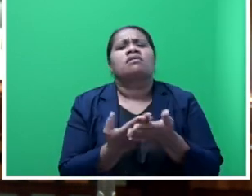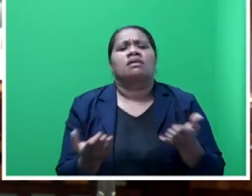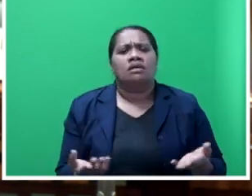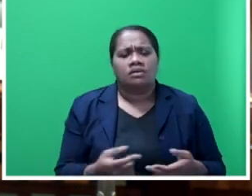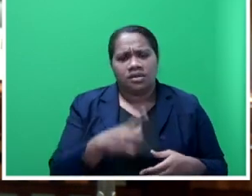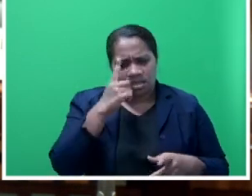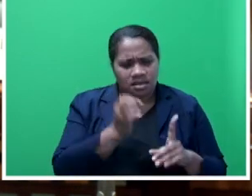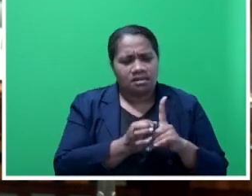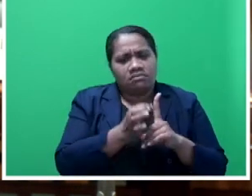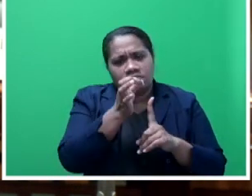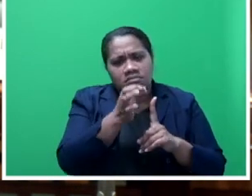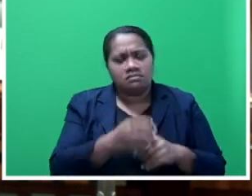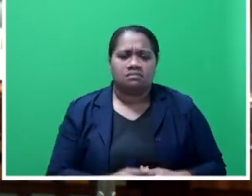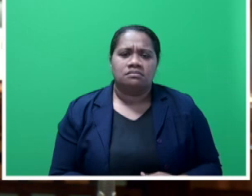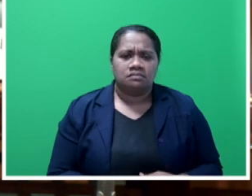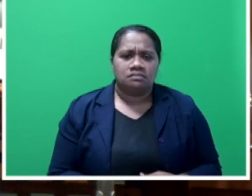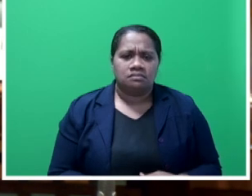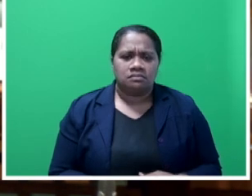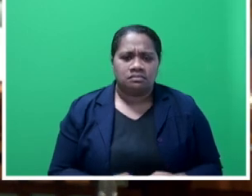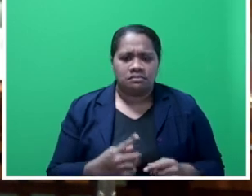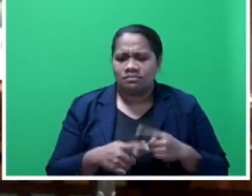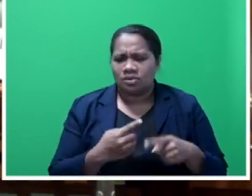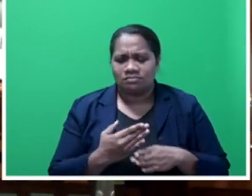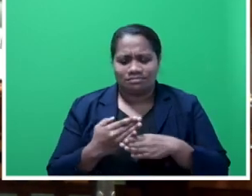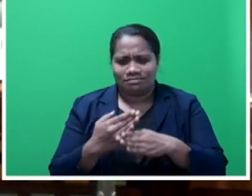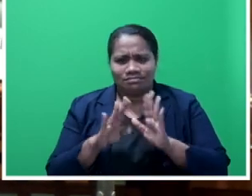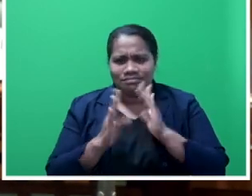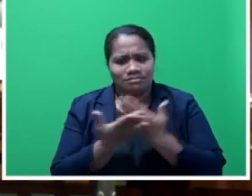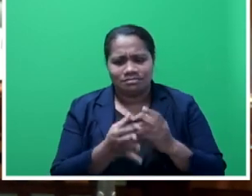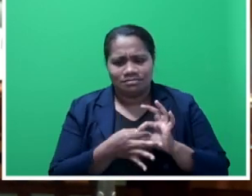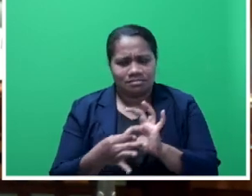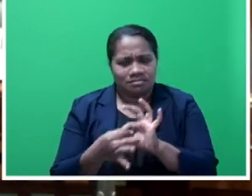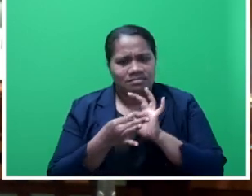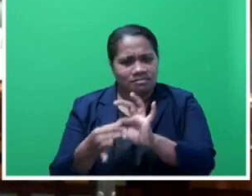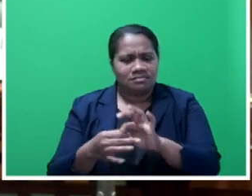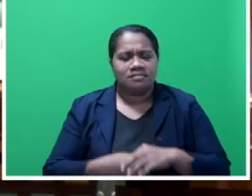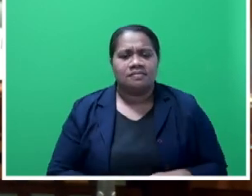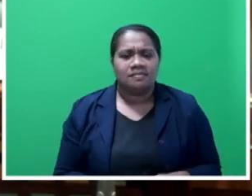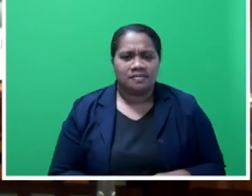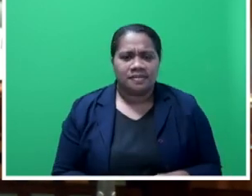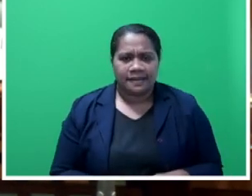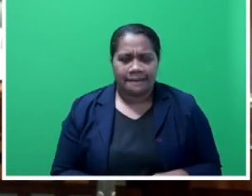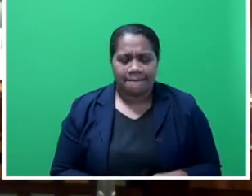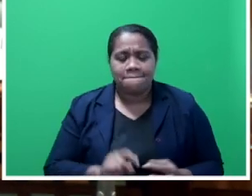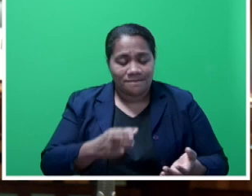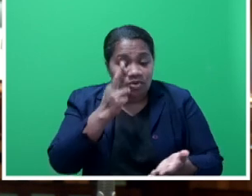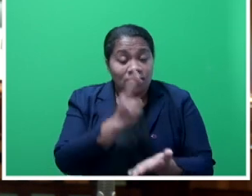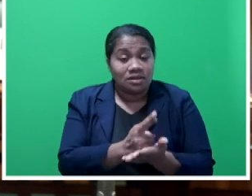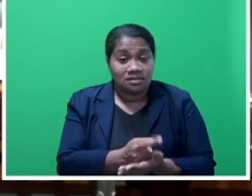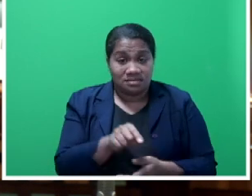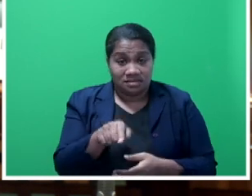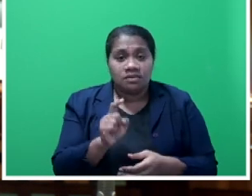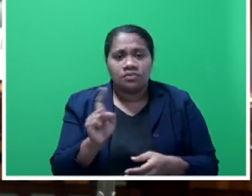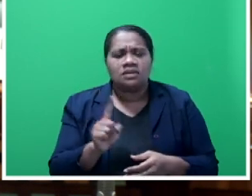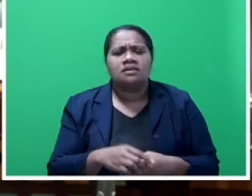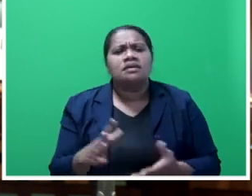progress in terms of bipartisanship, Mr. Speaker, sir? So, Mr. Speaker, sir, the reality of the matter is, getting back to the